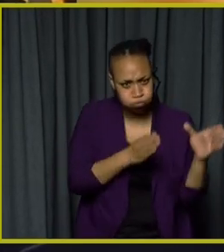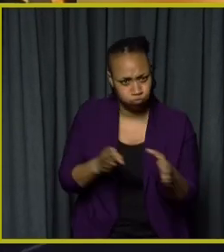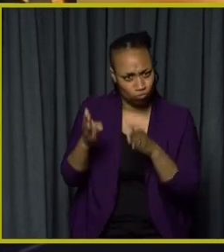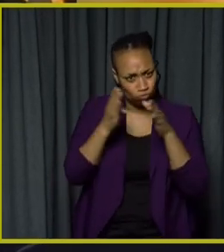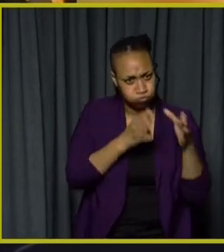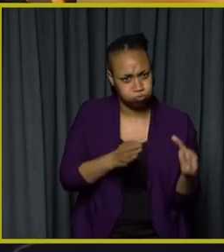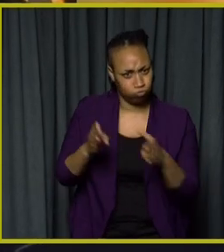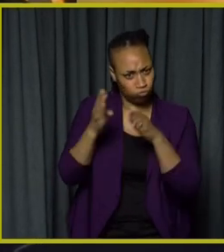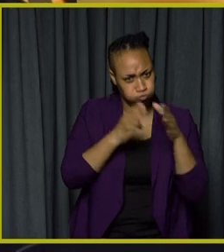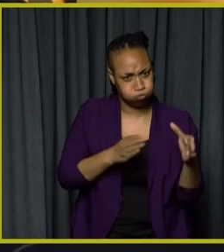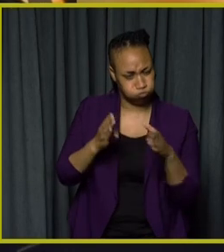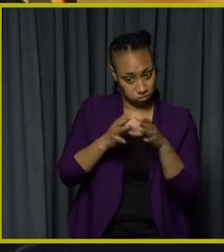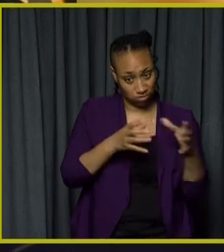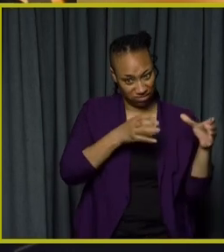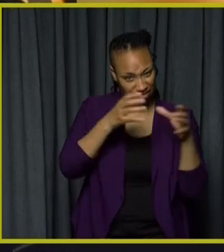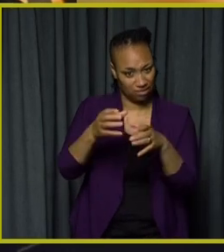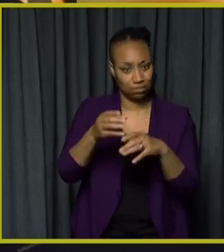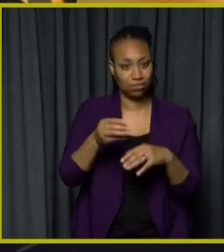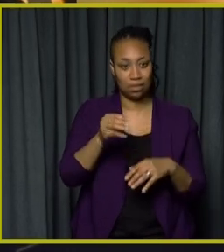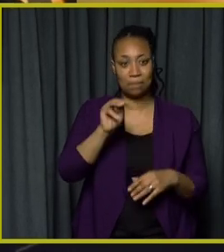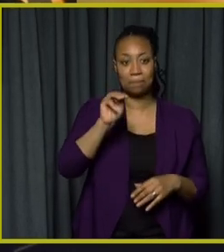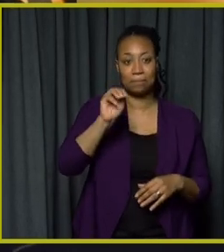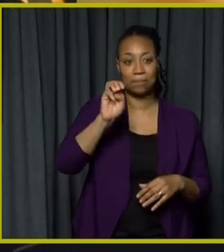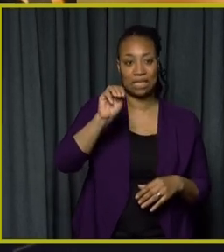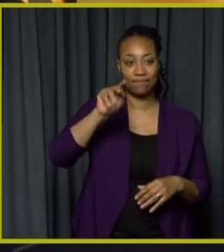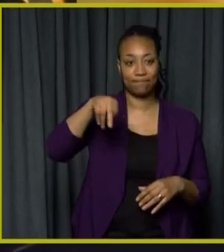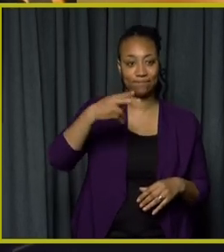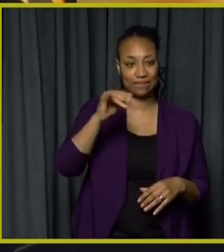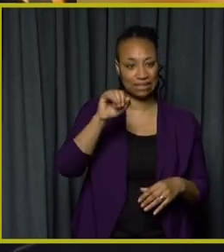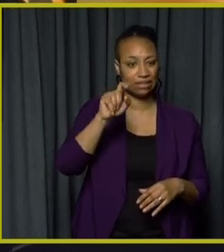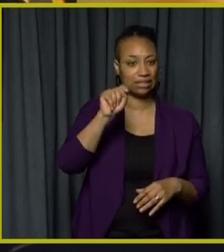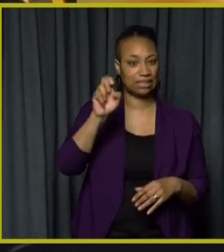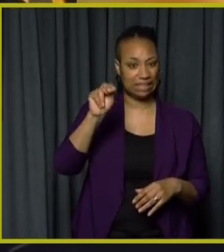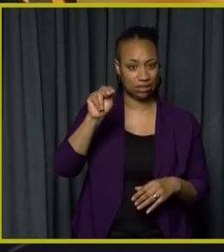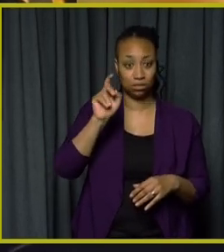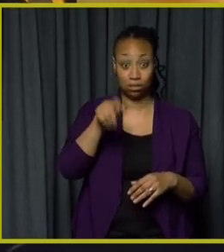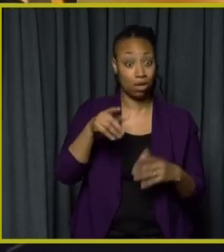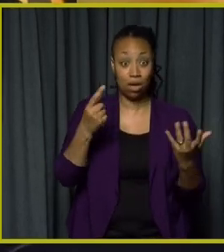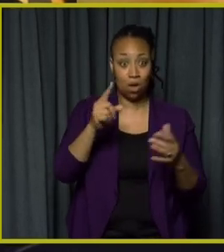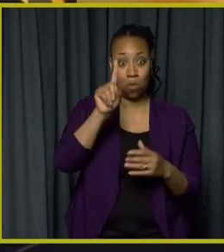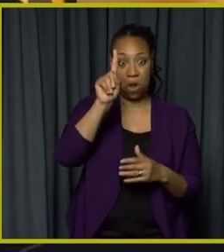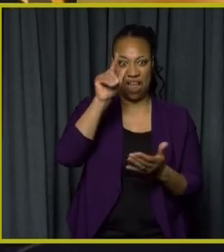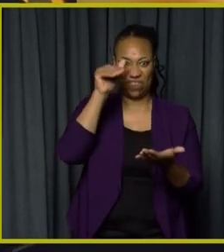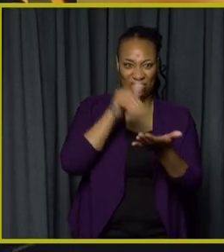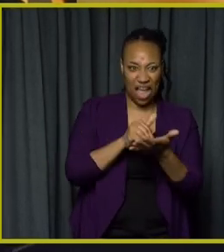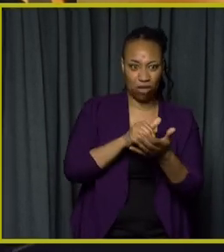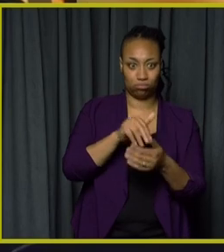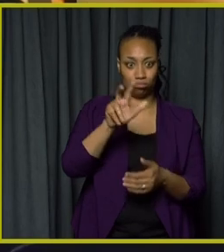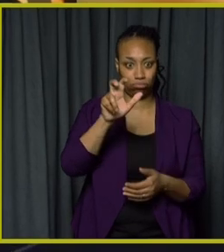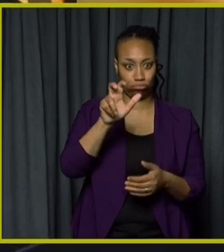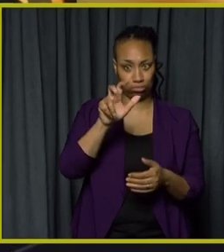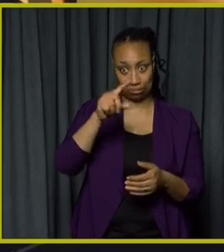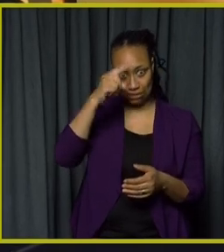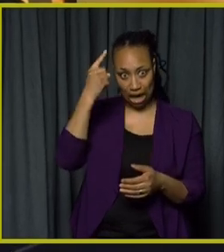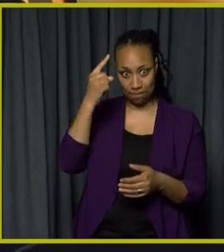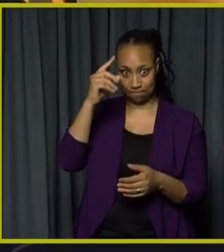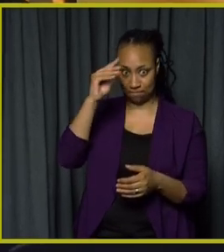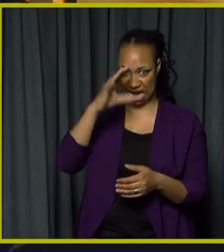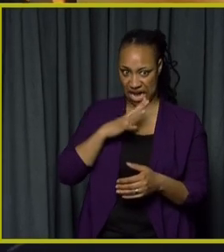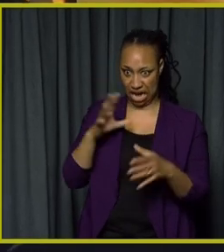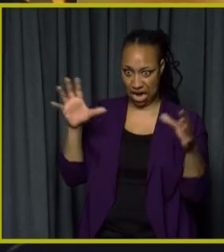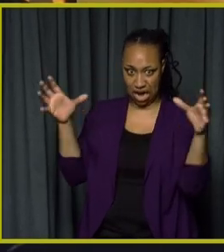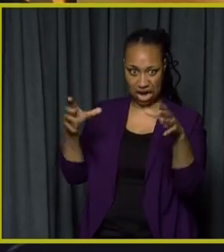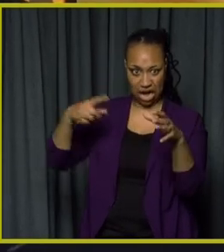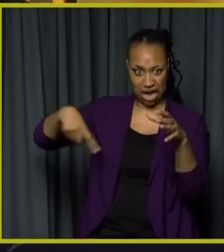workers. 1,300 African-American men who had gone on strike to demand dignity and respect.